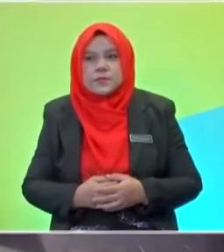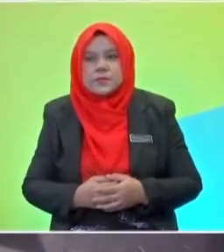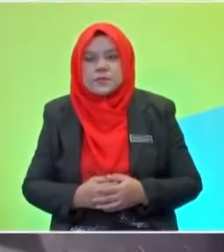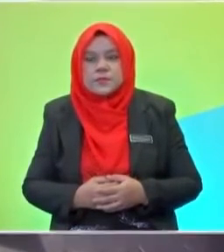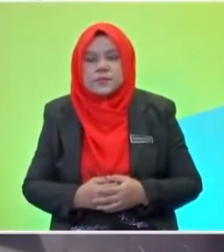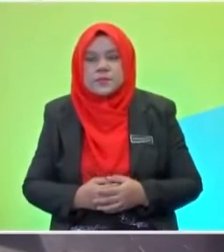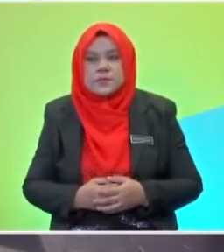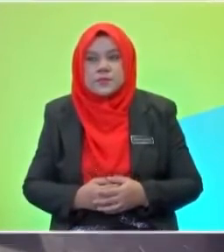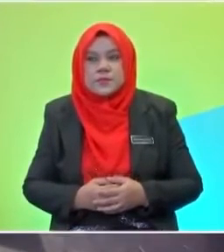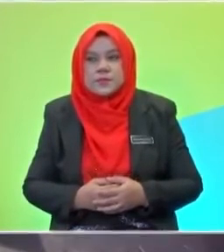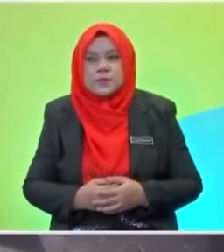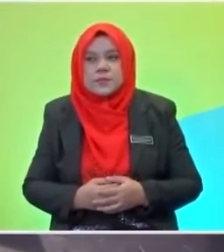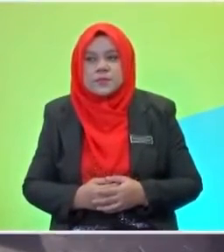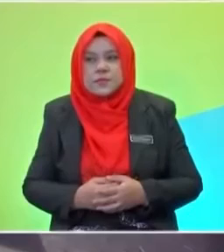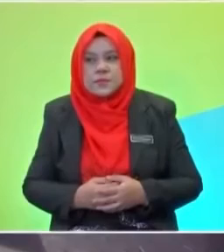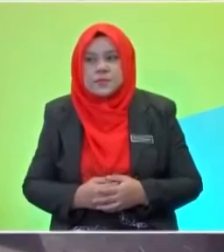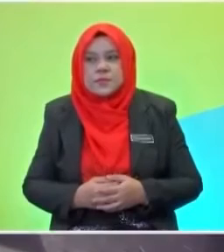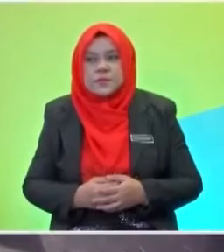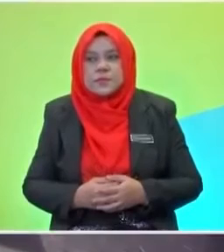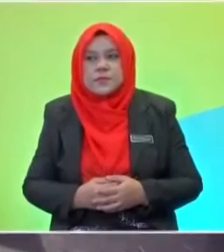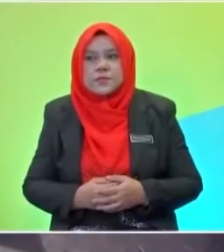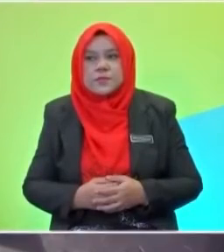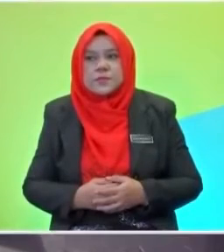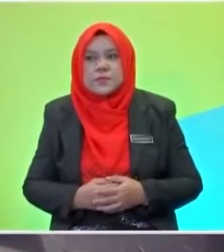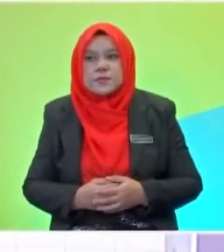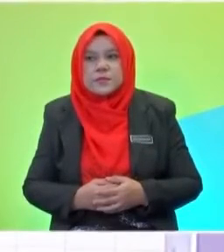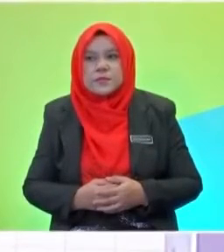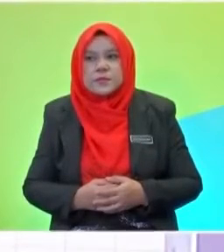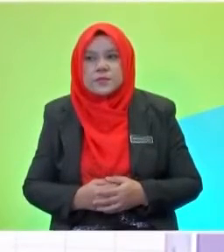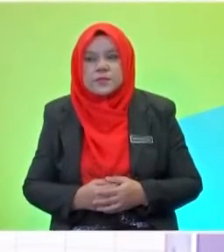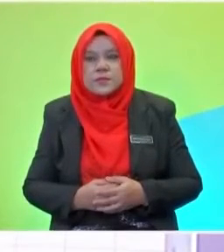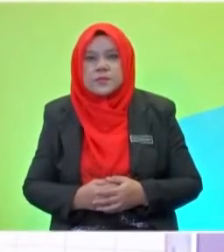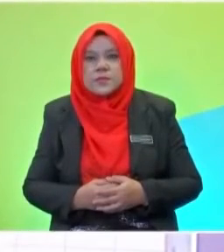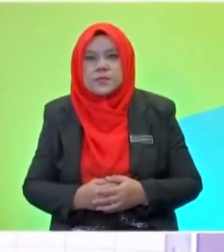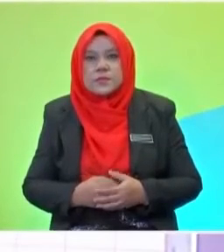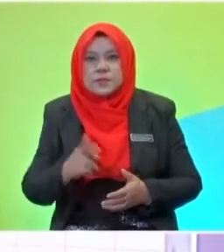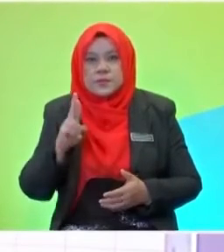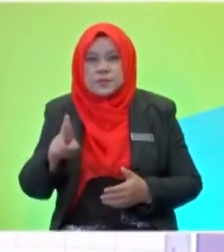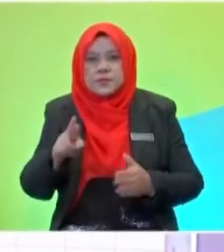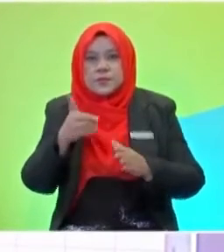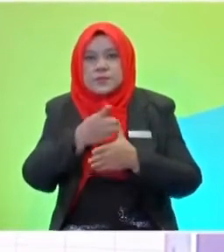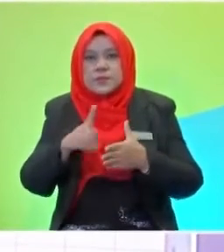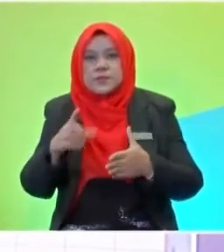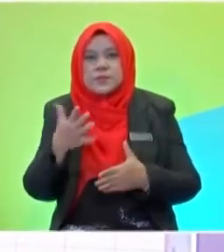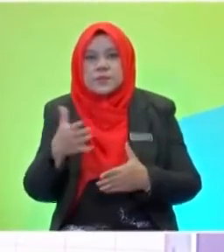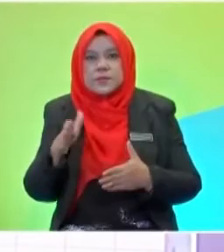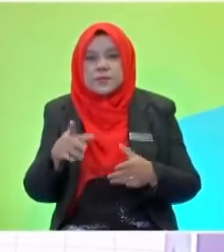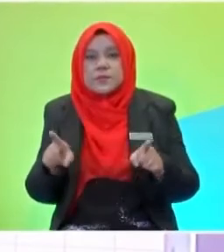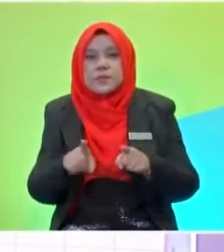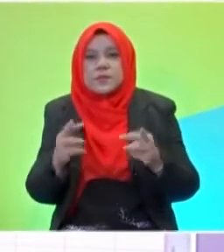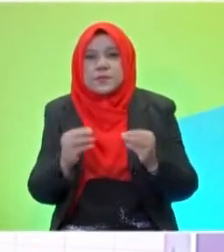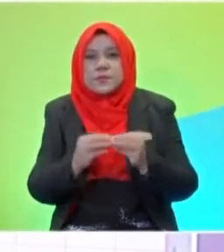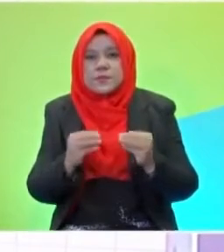one is, your question is R divided by 15 equals